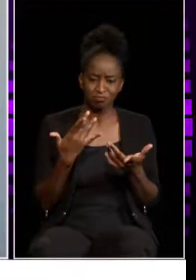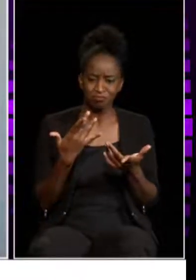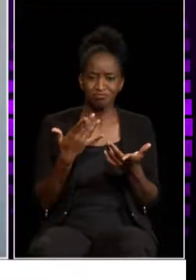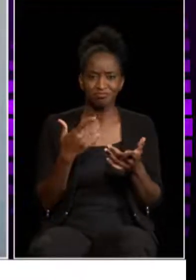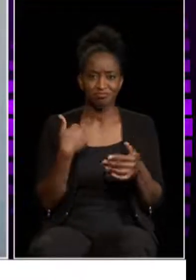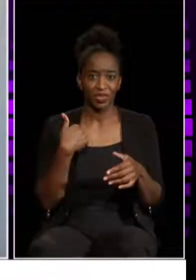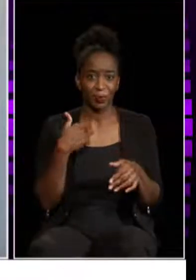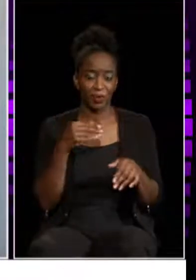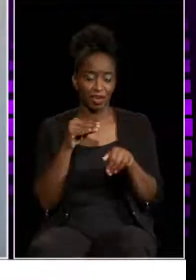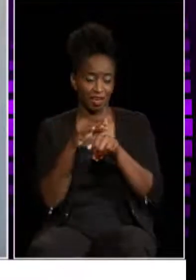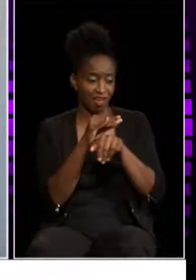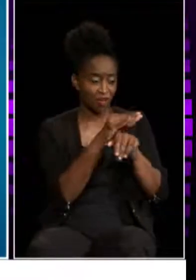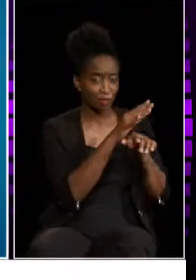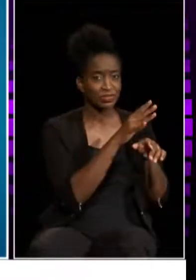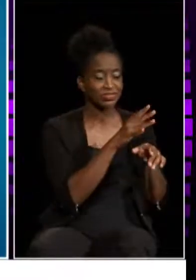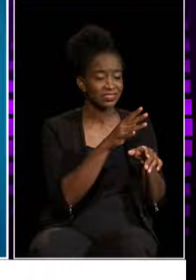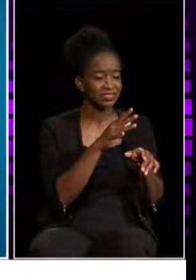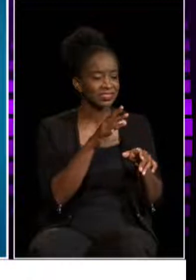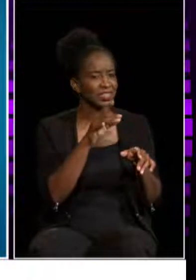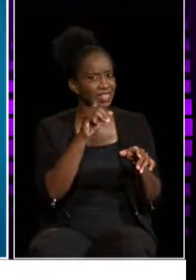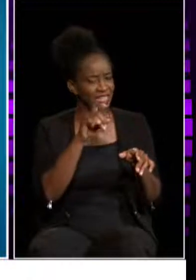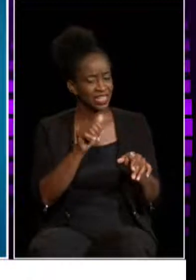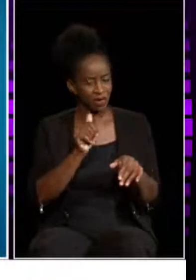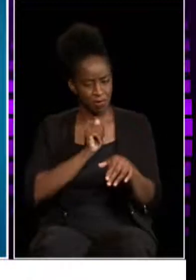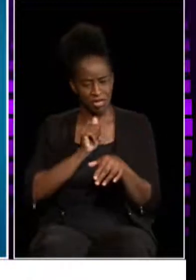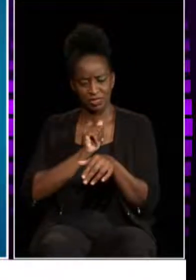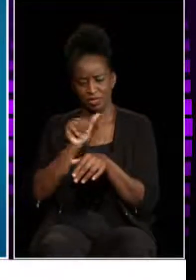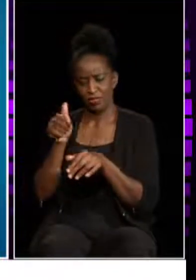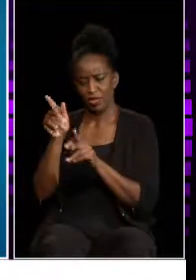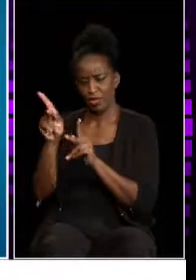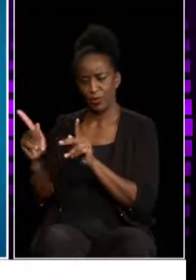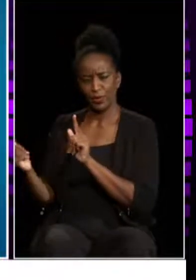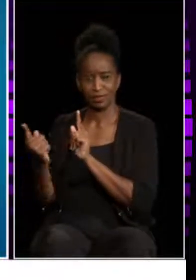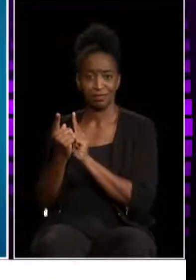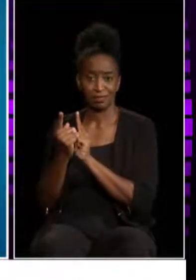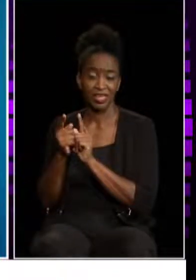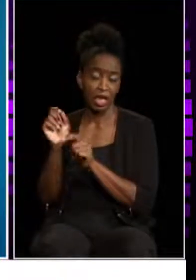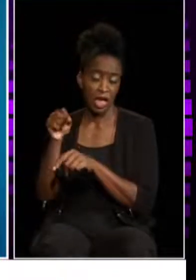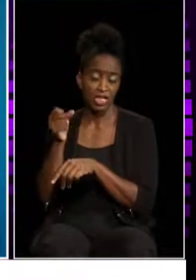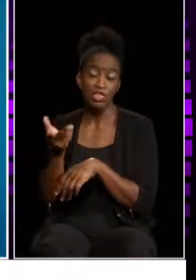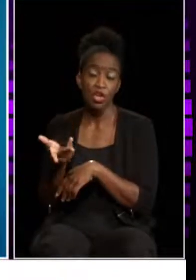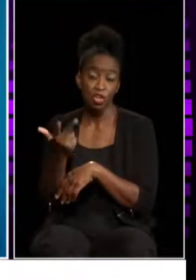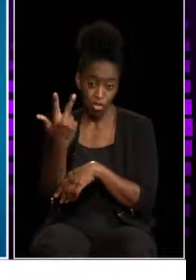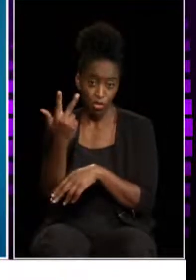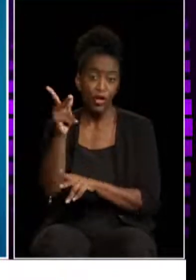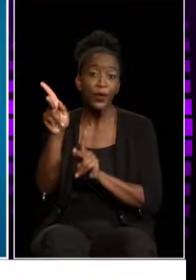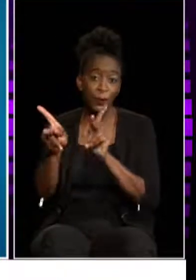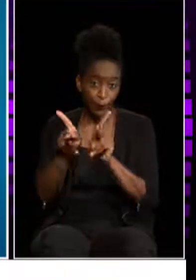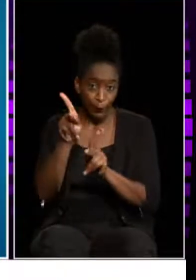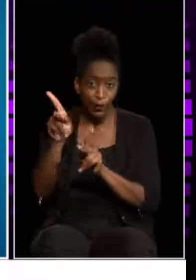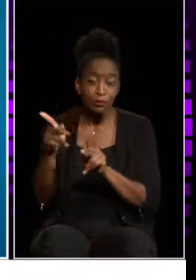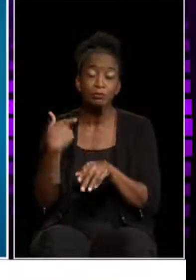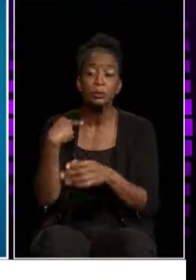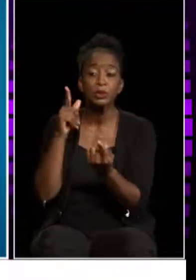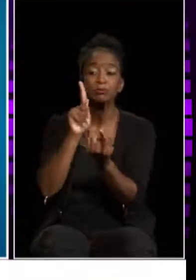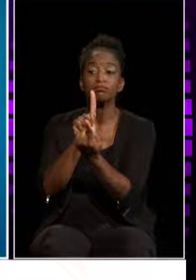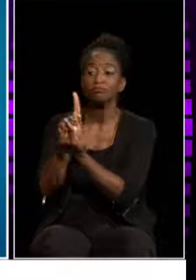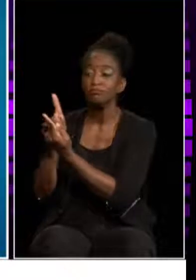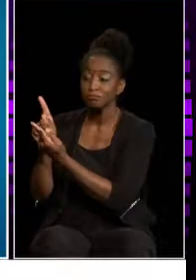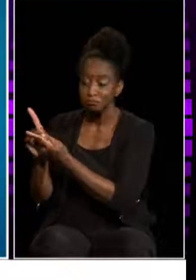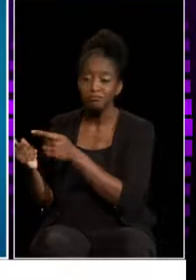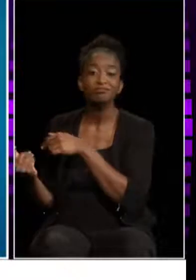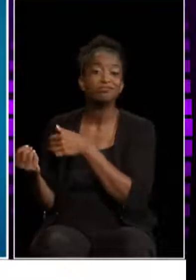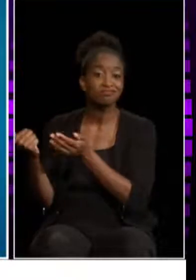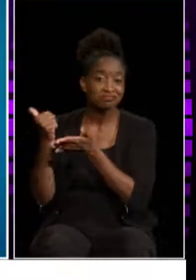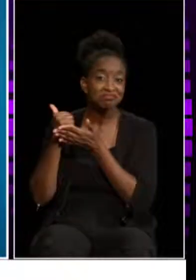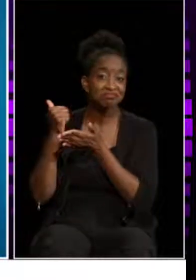3. Yes, well, thank you so much for that, Ms. Jones, because, yes, I was wondering about it, so I'm glad that you